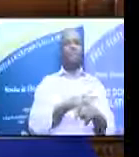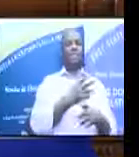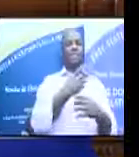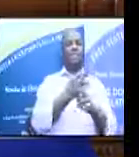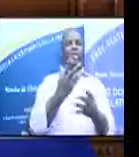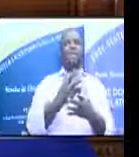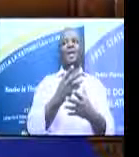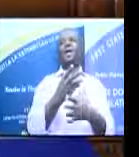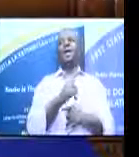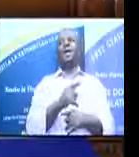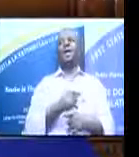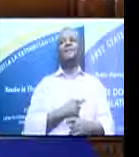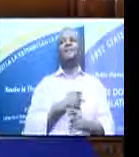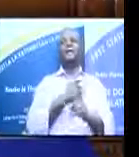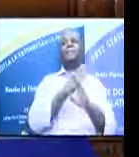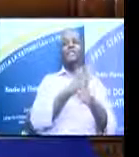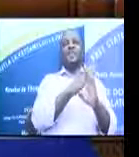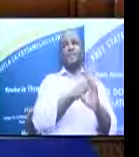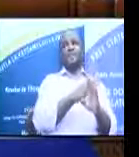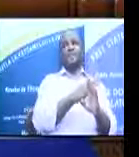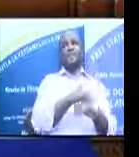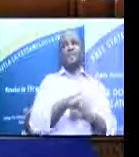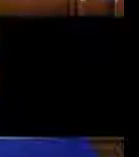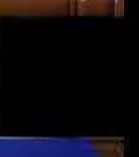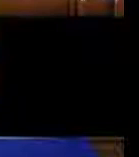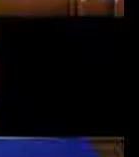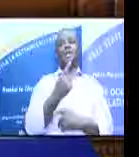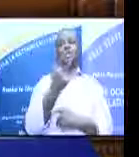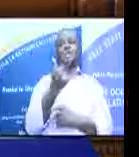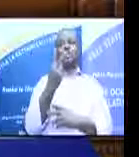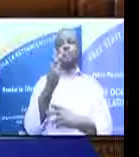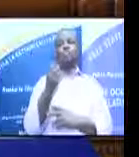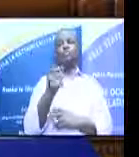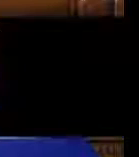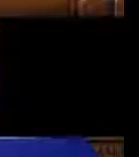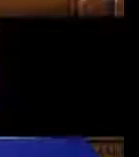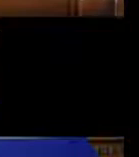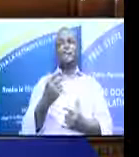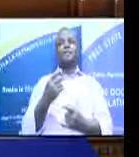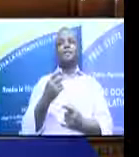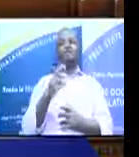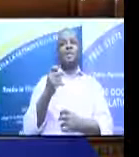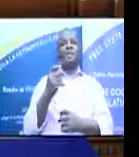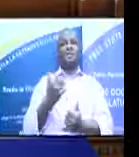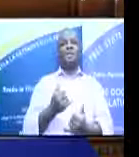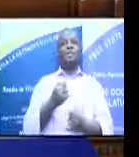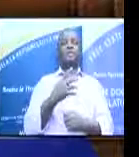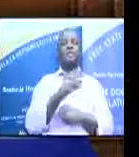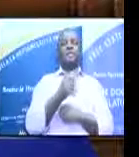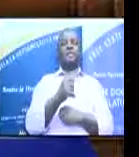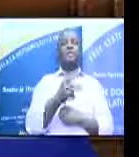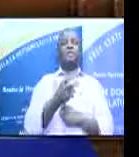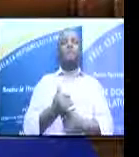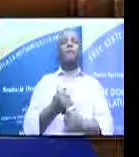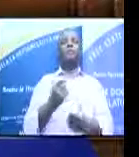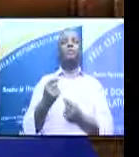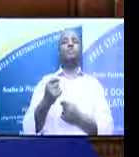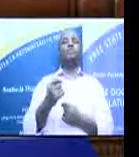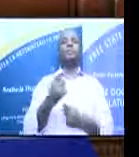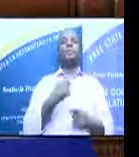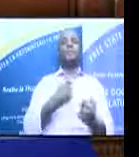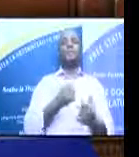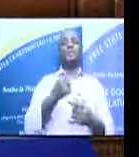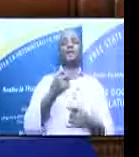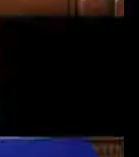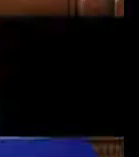the hospice-centric one of South Africa. We have 162 students across the country right now that are doing medical internship.